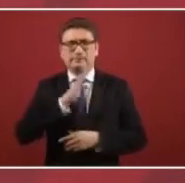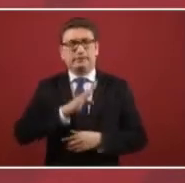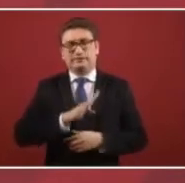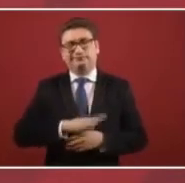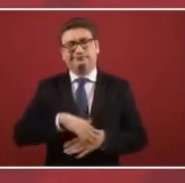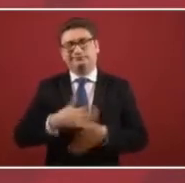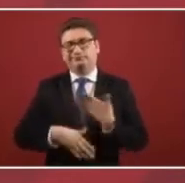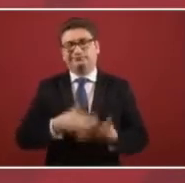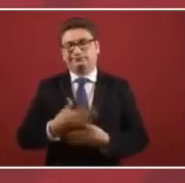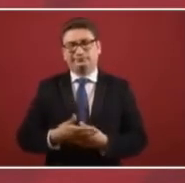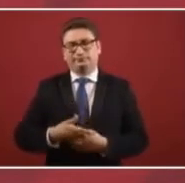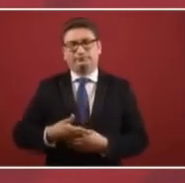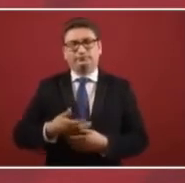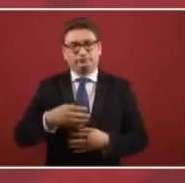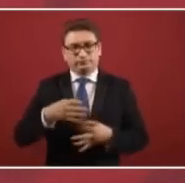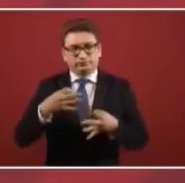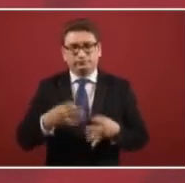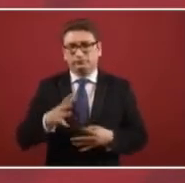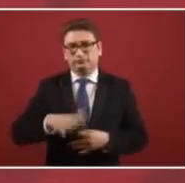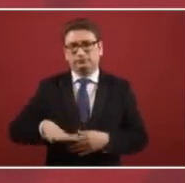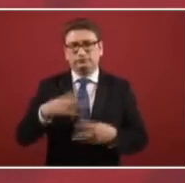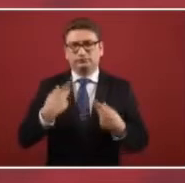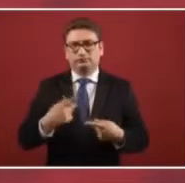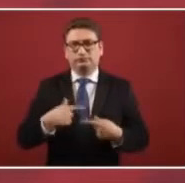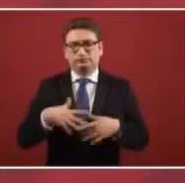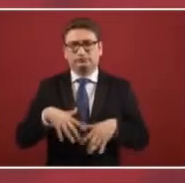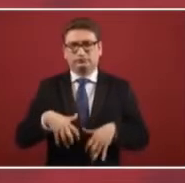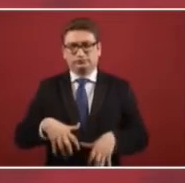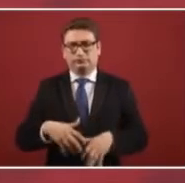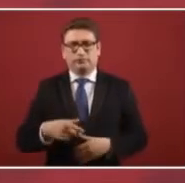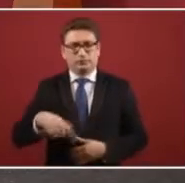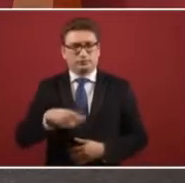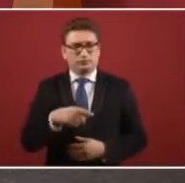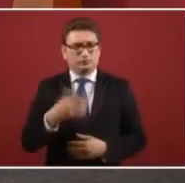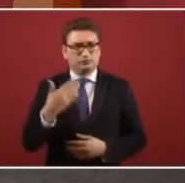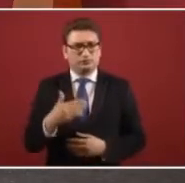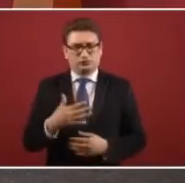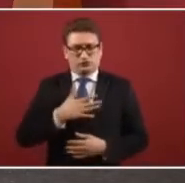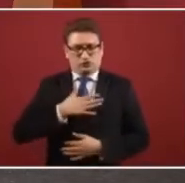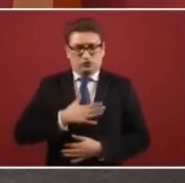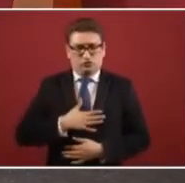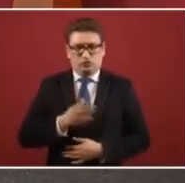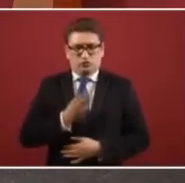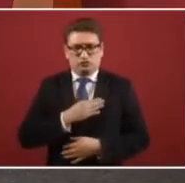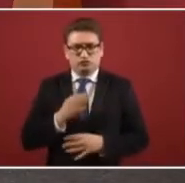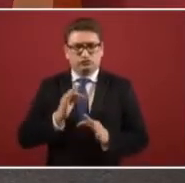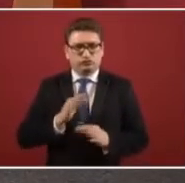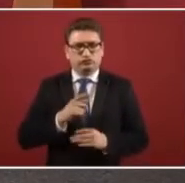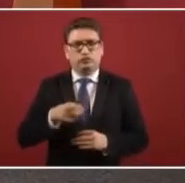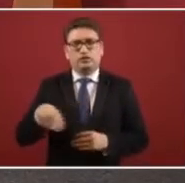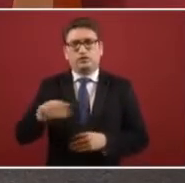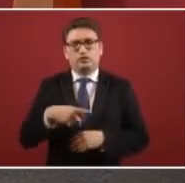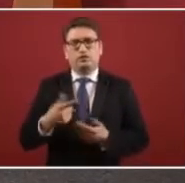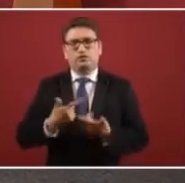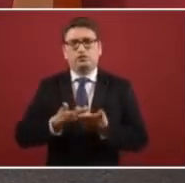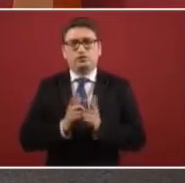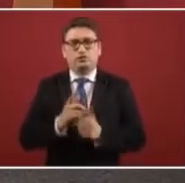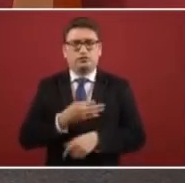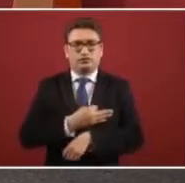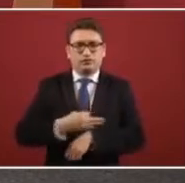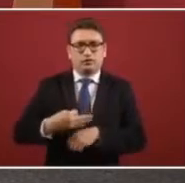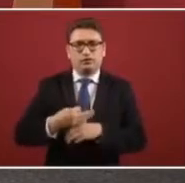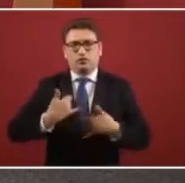they cause problems for the movement that's legitimate, justo, that's just, de los familiares, of